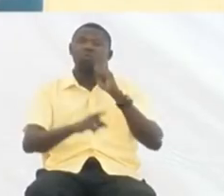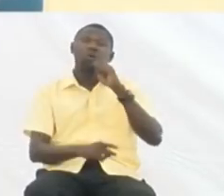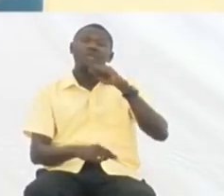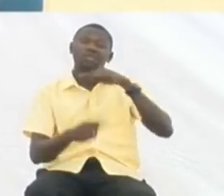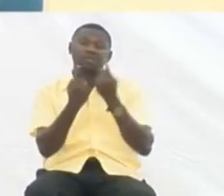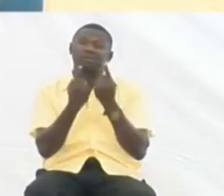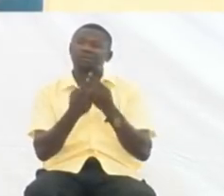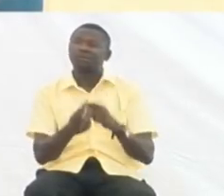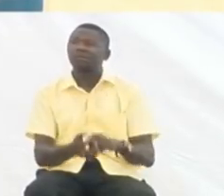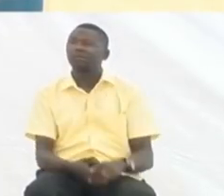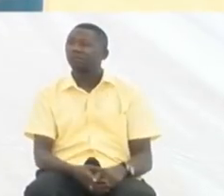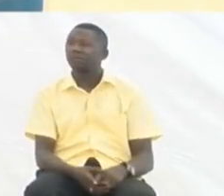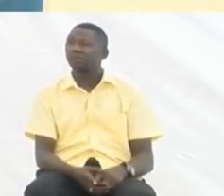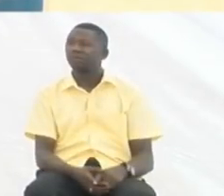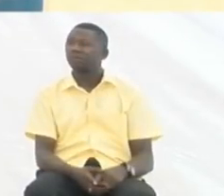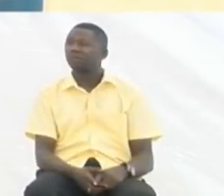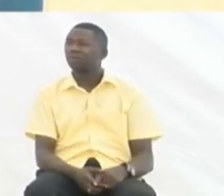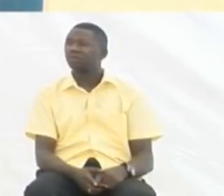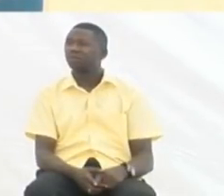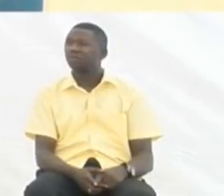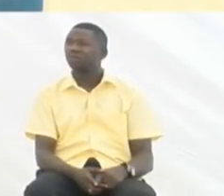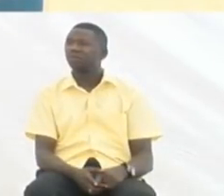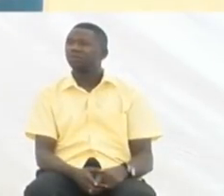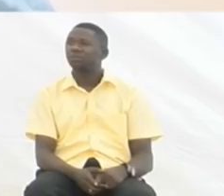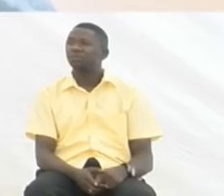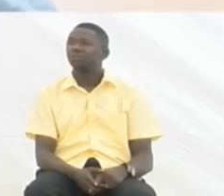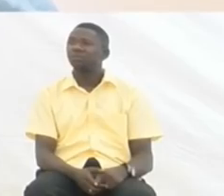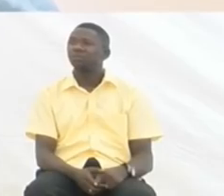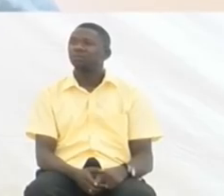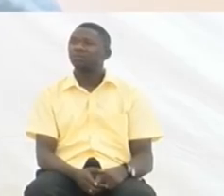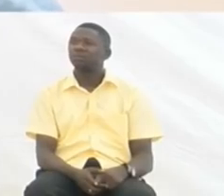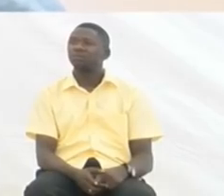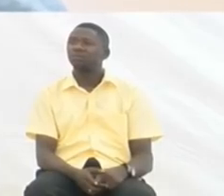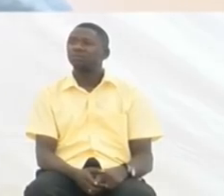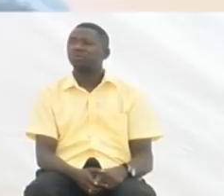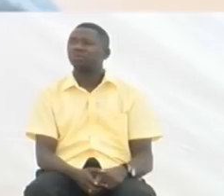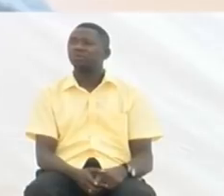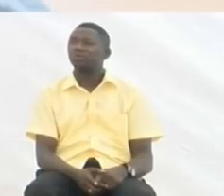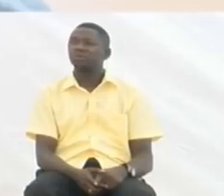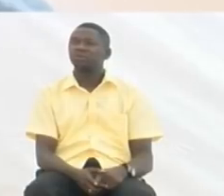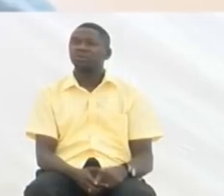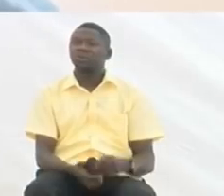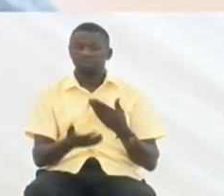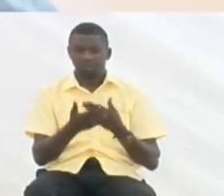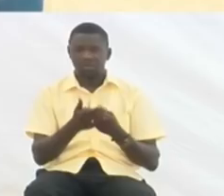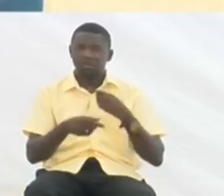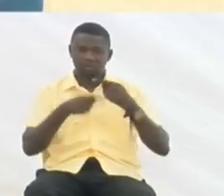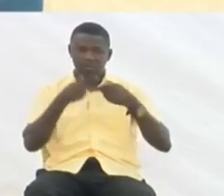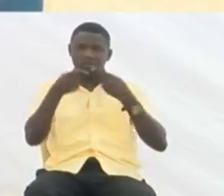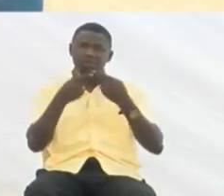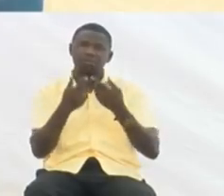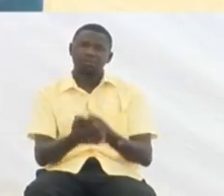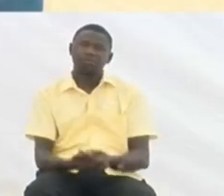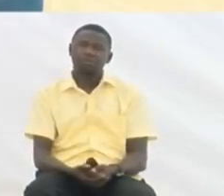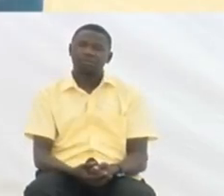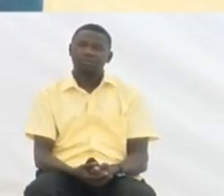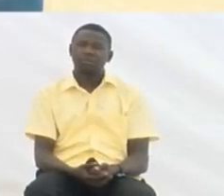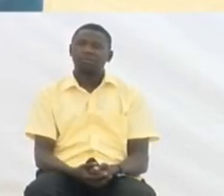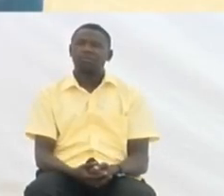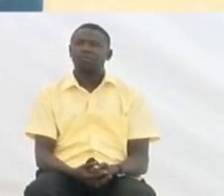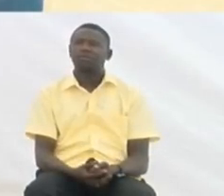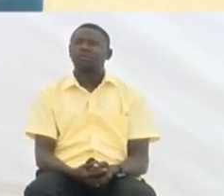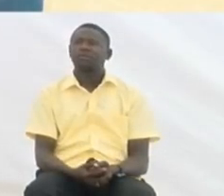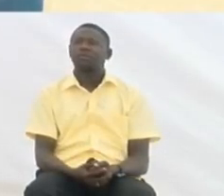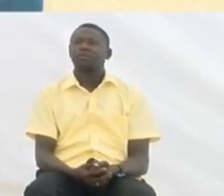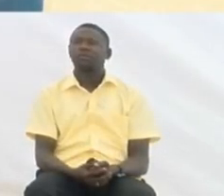Toughen or fight over one? I said tussle. Okay, all right. Please proceed. Ako etenten.